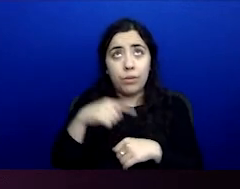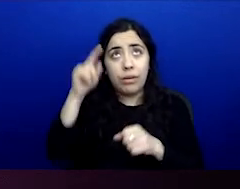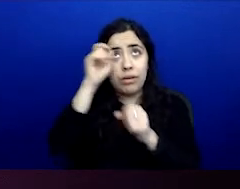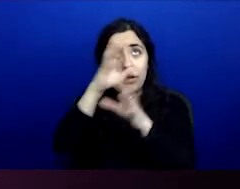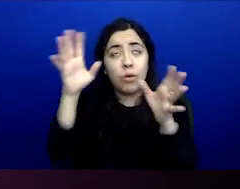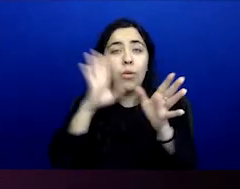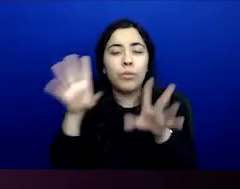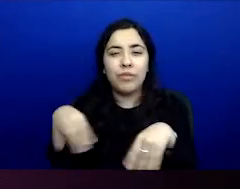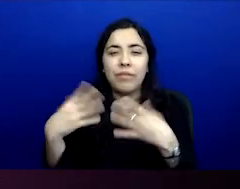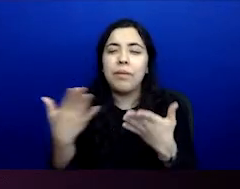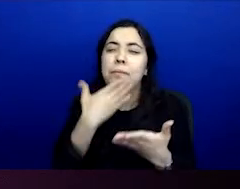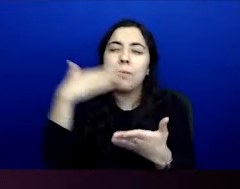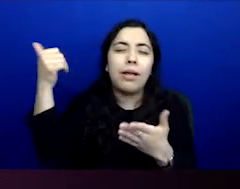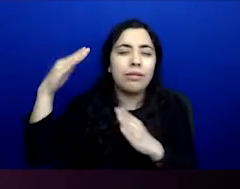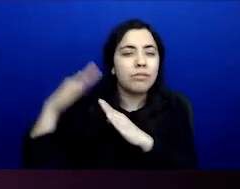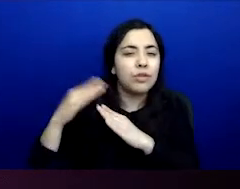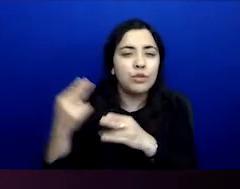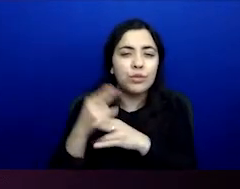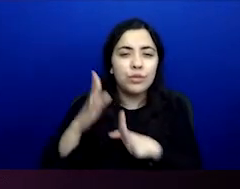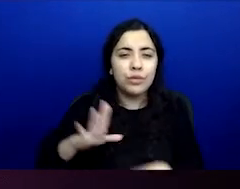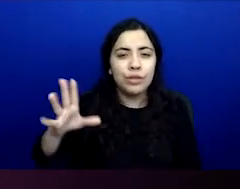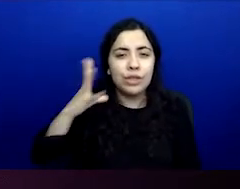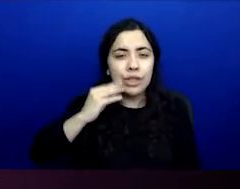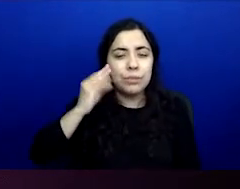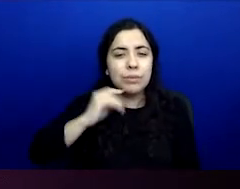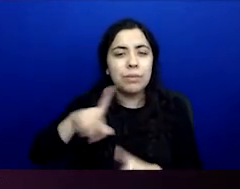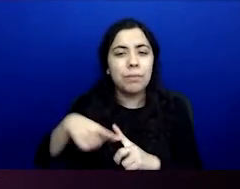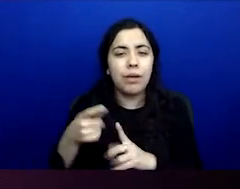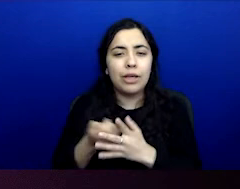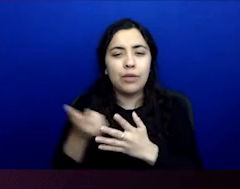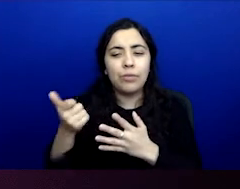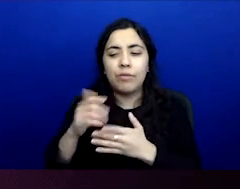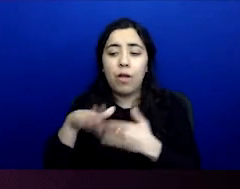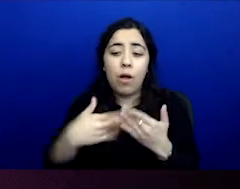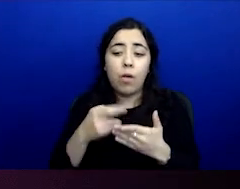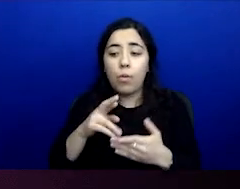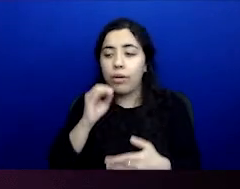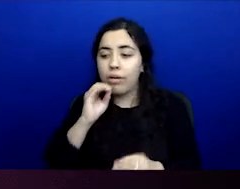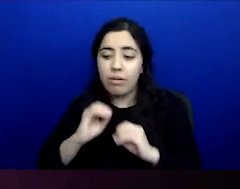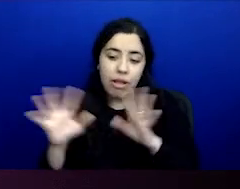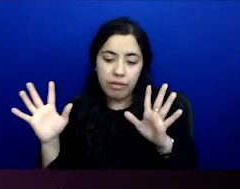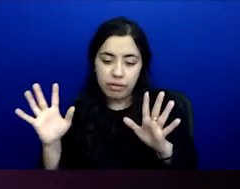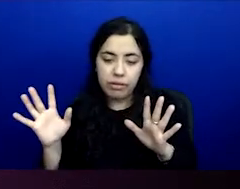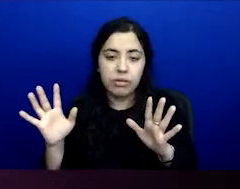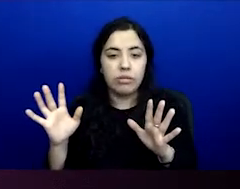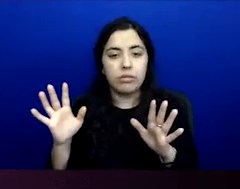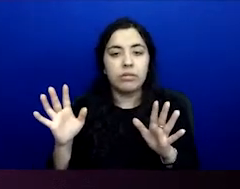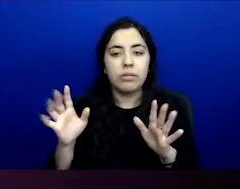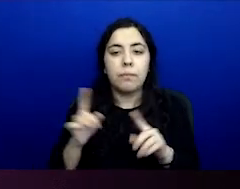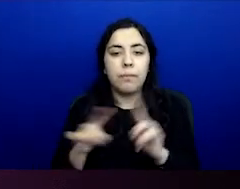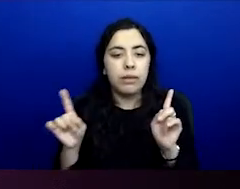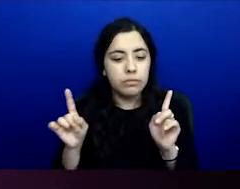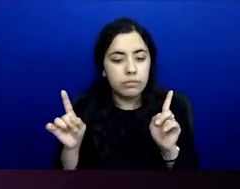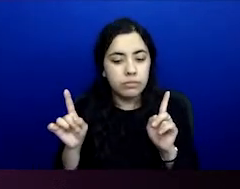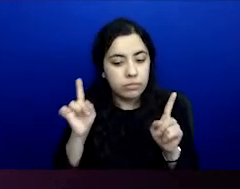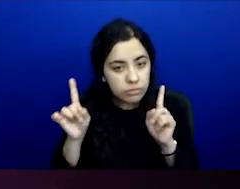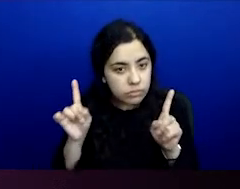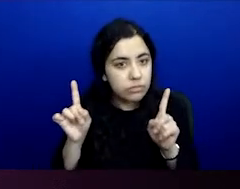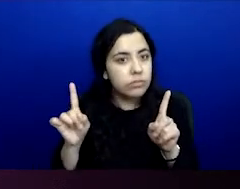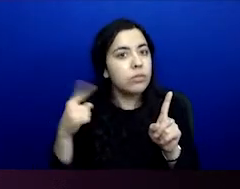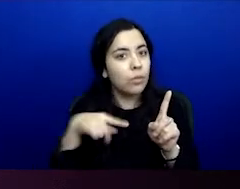best user experience in terms of getting rid of the all or nothing data fetching situation. But we can do